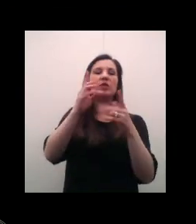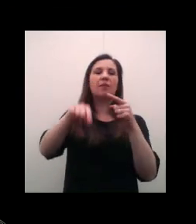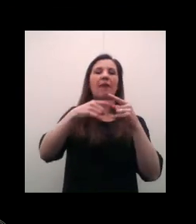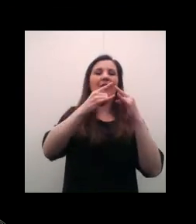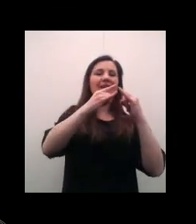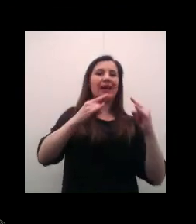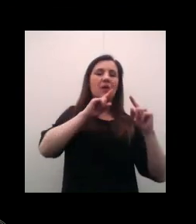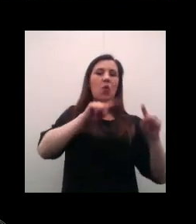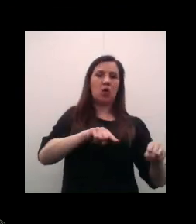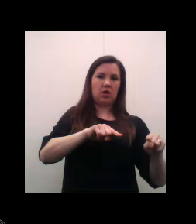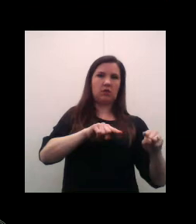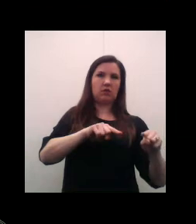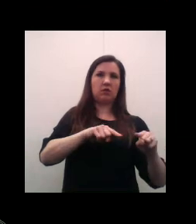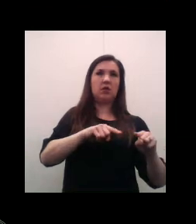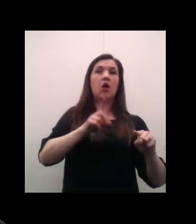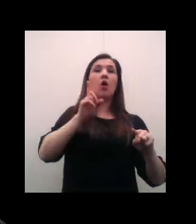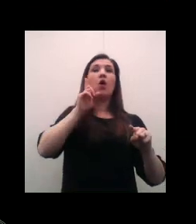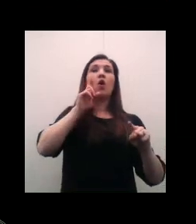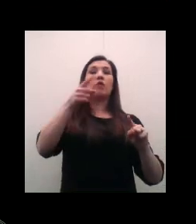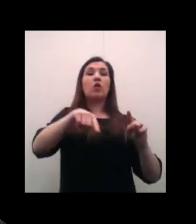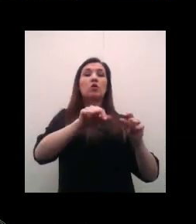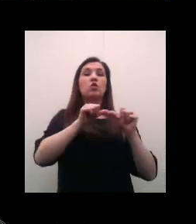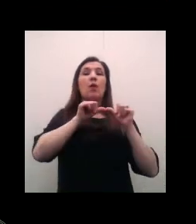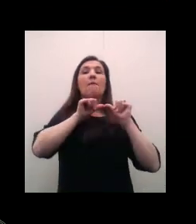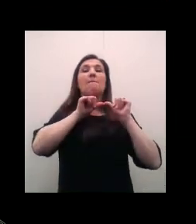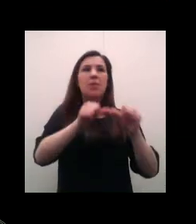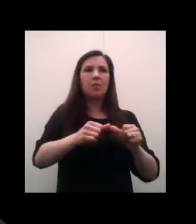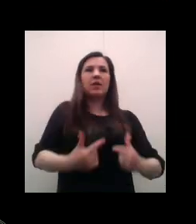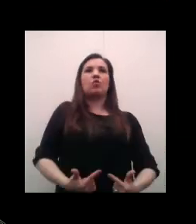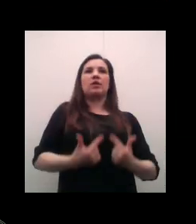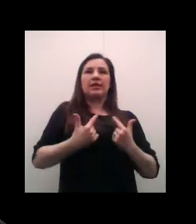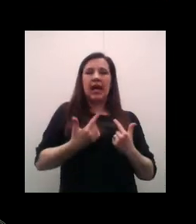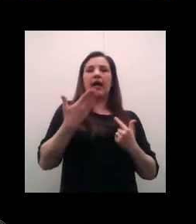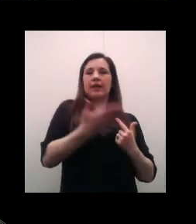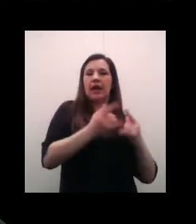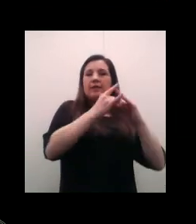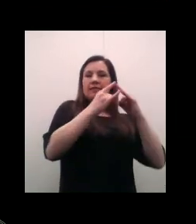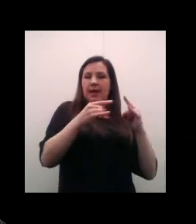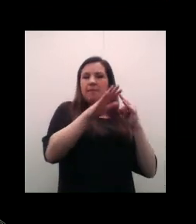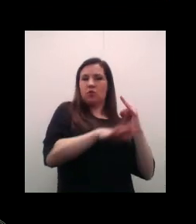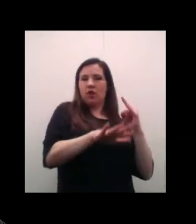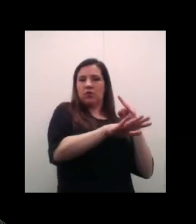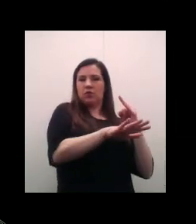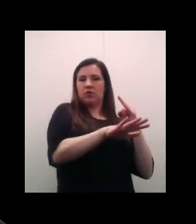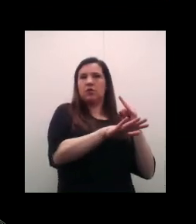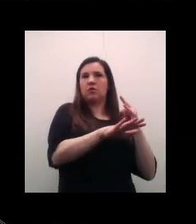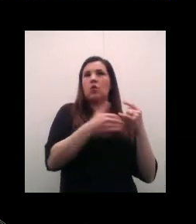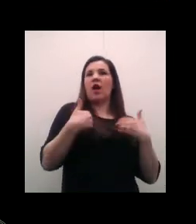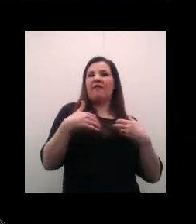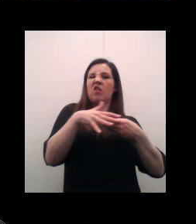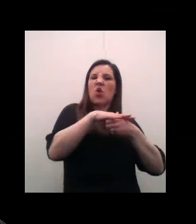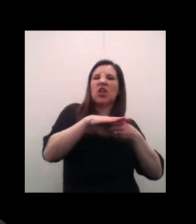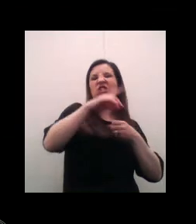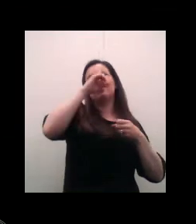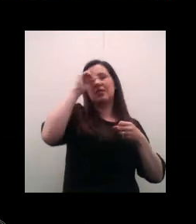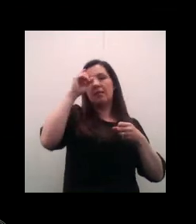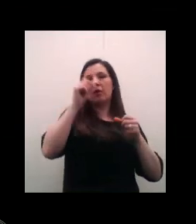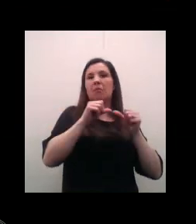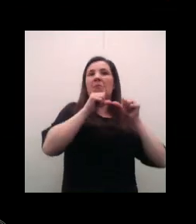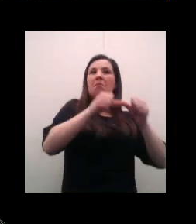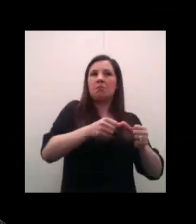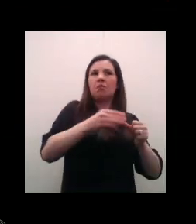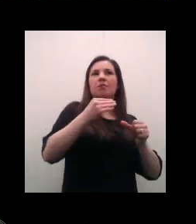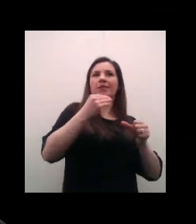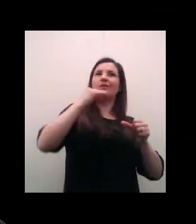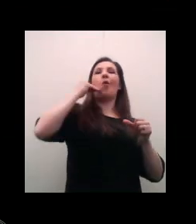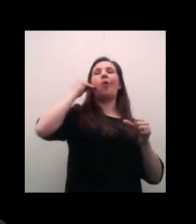order, at least for those who permanently reside on a campground or have a location during the summer that would be of permanence.